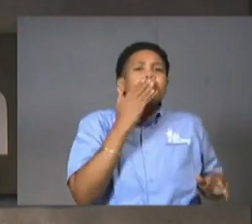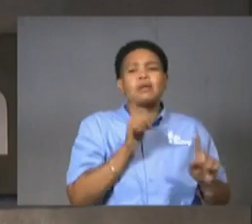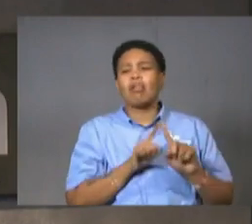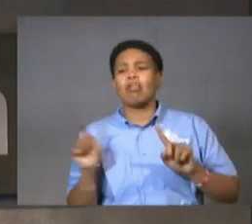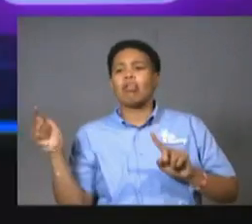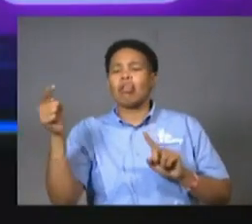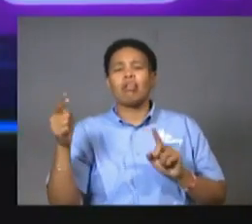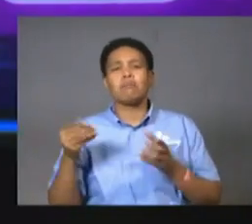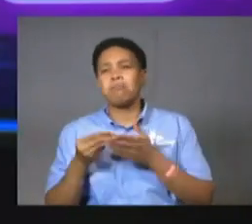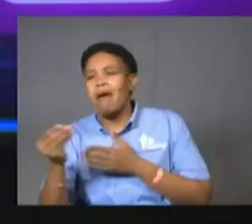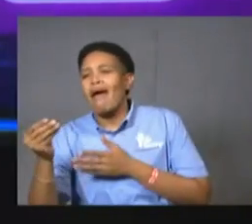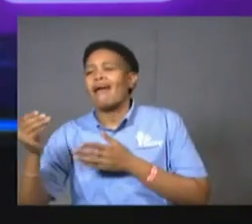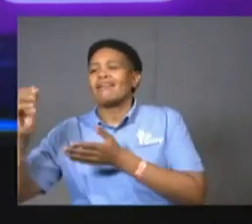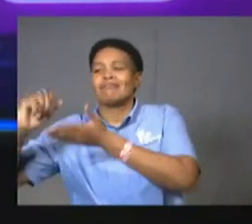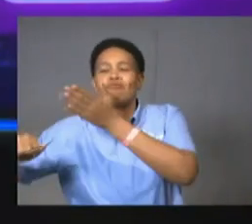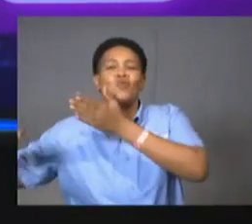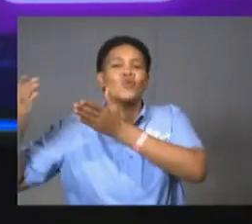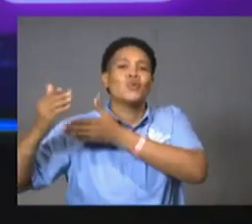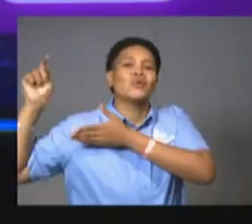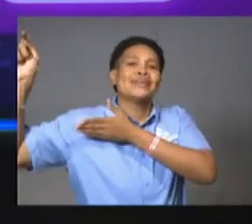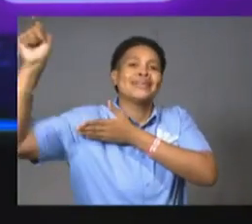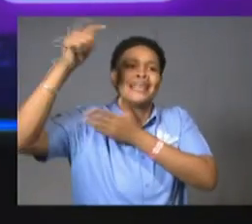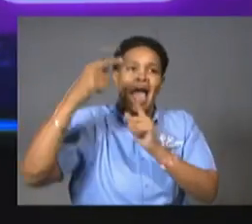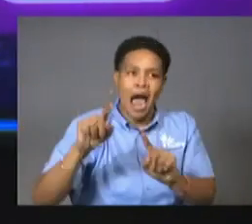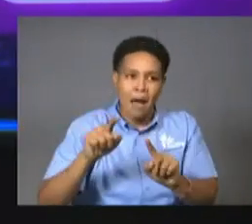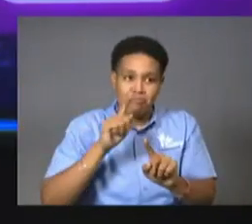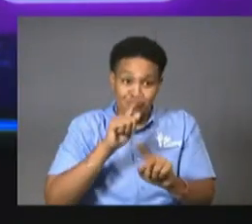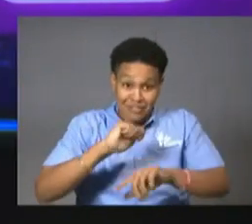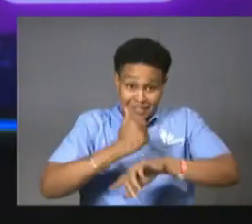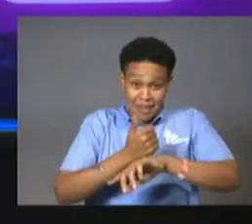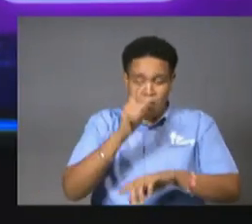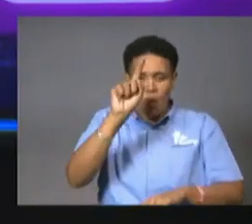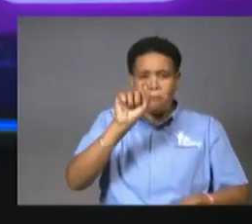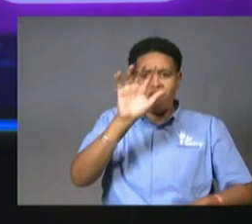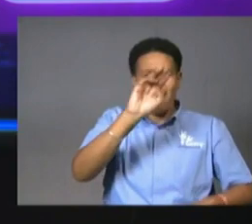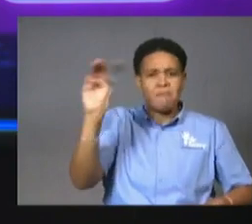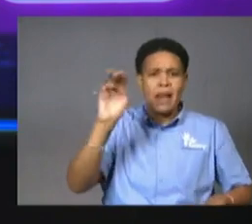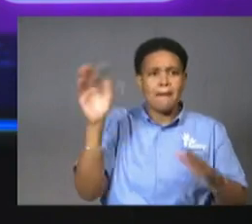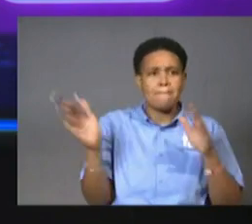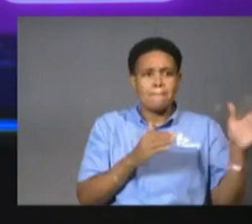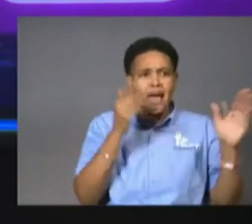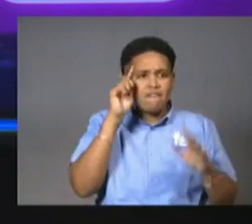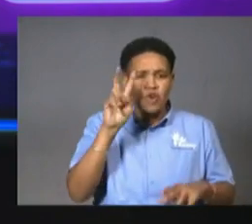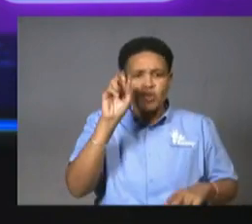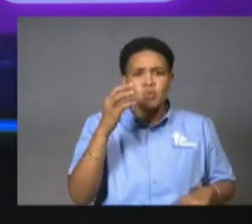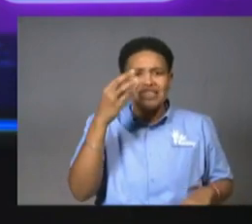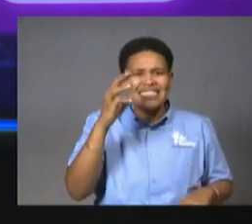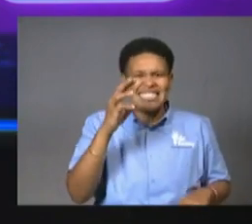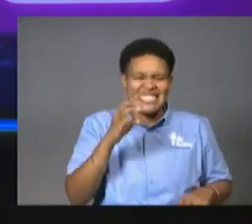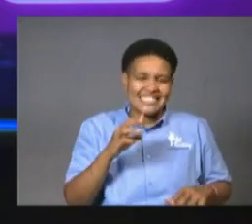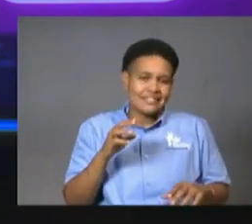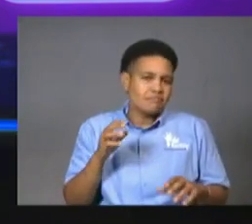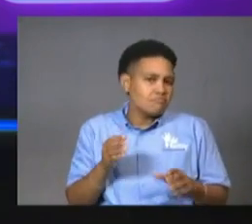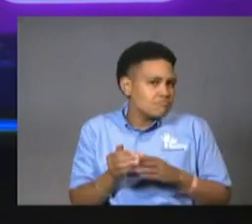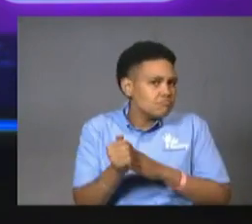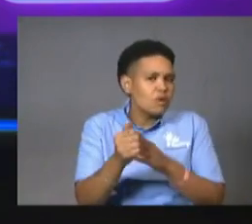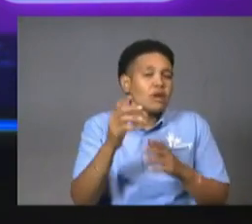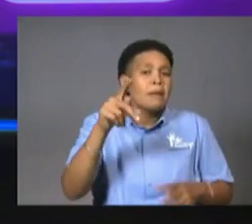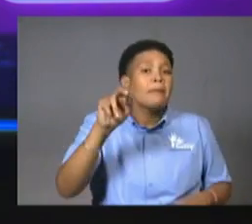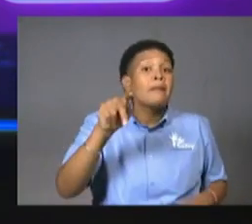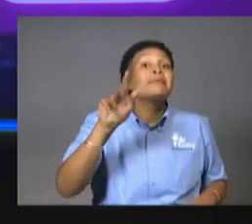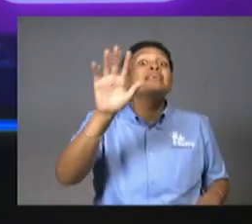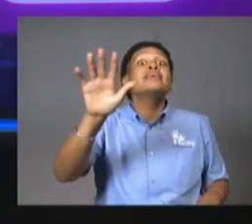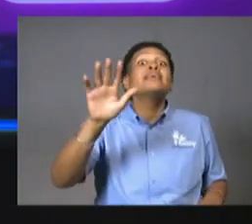the 1.5 plan following the 2016 election. What is the PNP's tax policy, and would you roll back